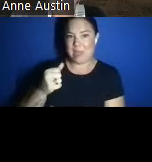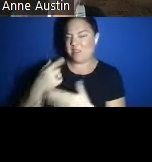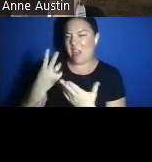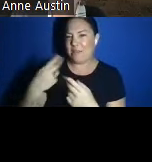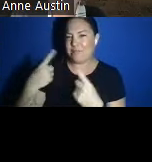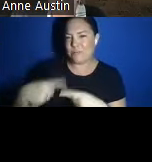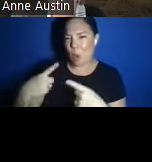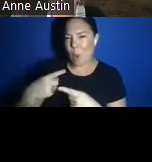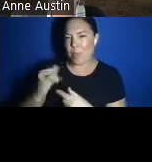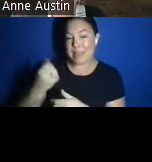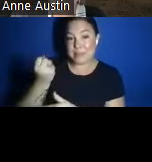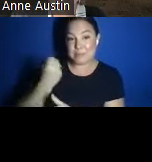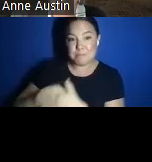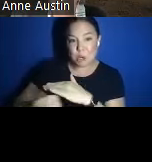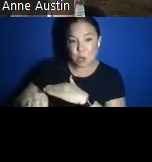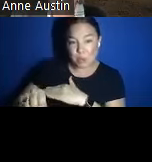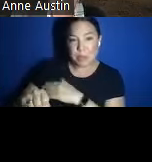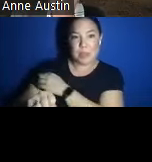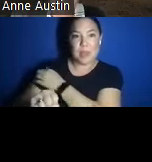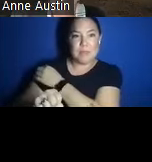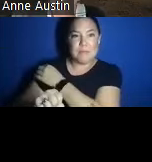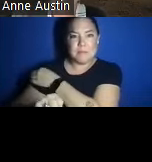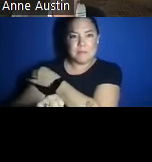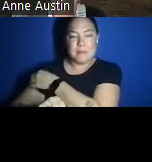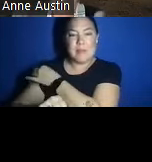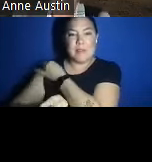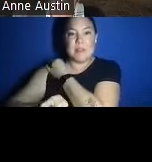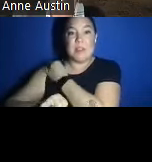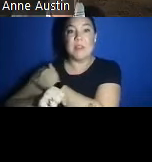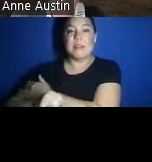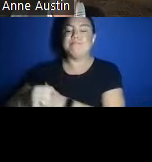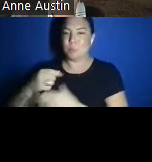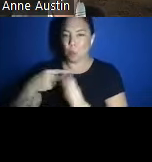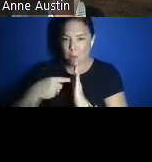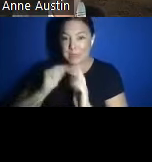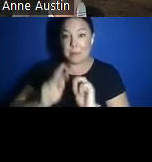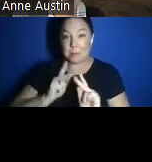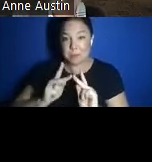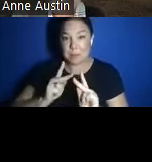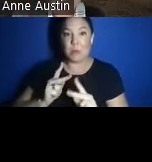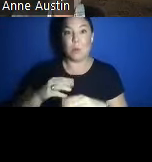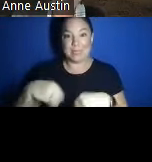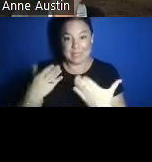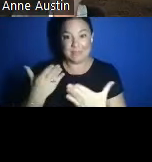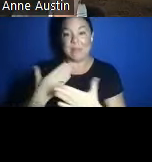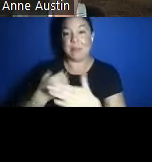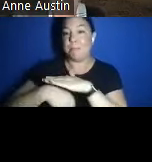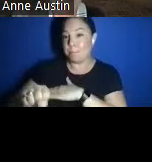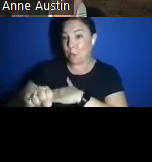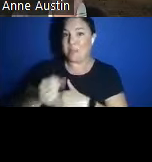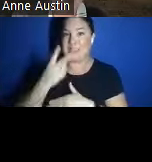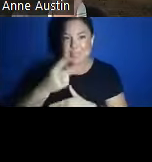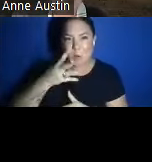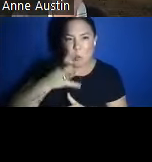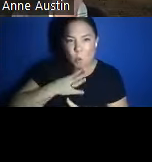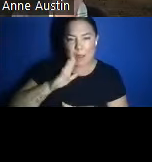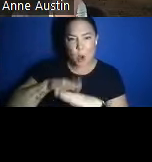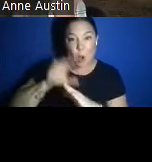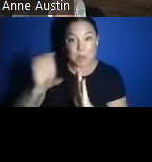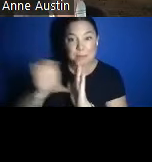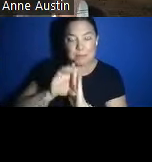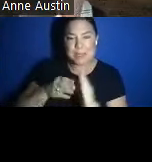are shown at Deir el-Medina for women who've given birth. You can see a woman breastfeeding here, and we're part of that